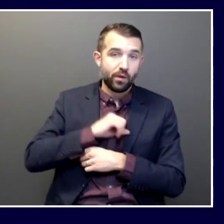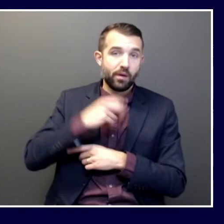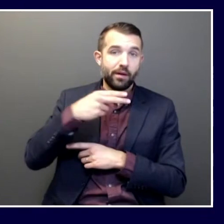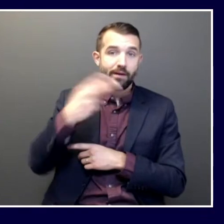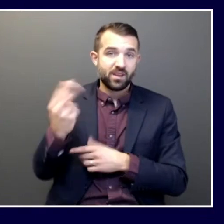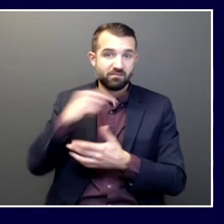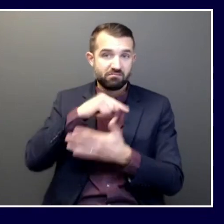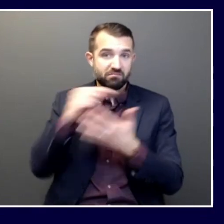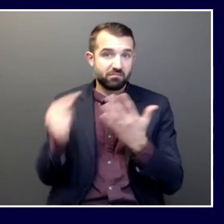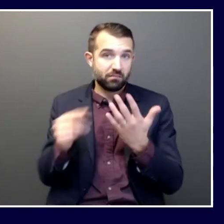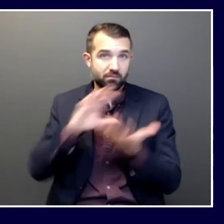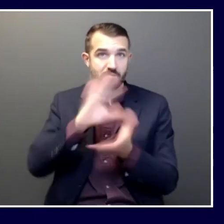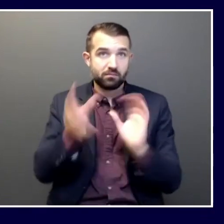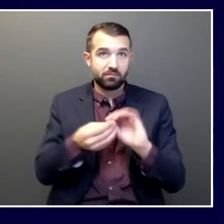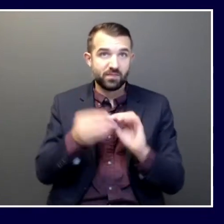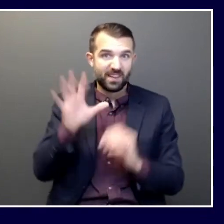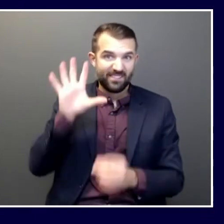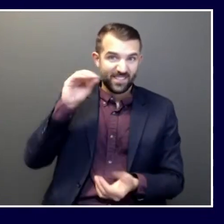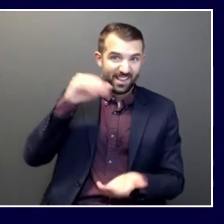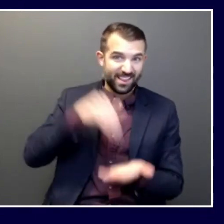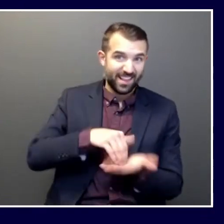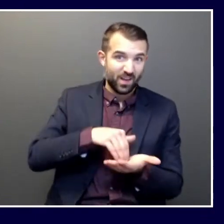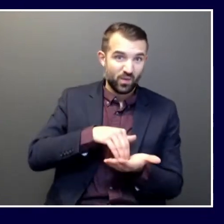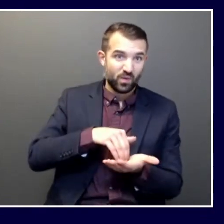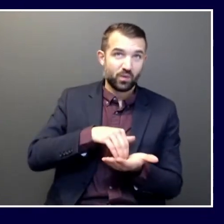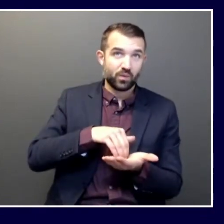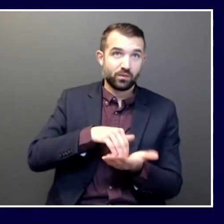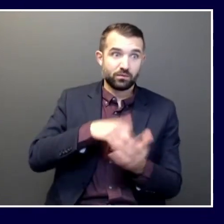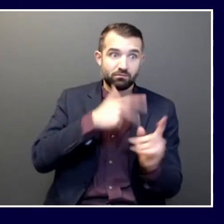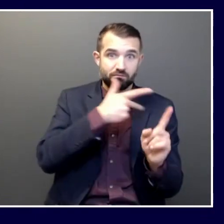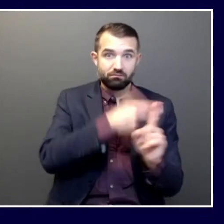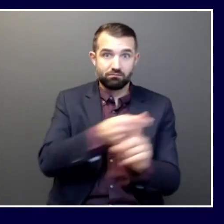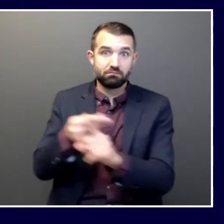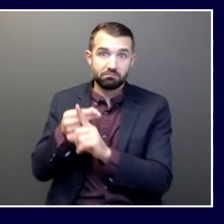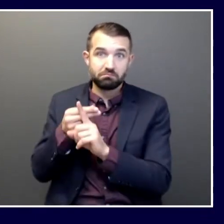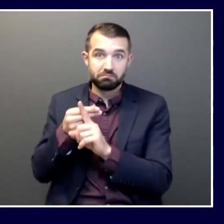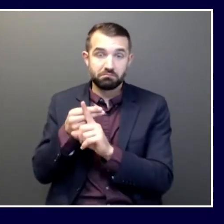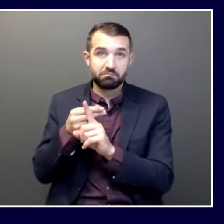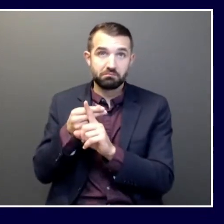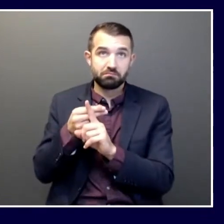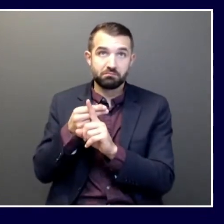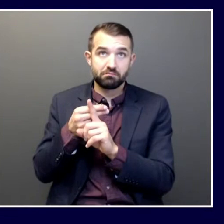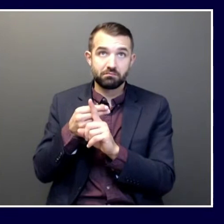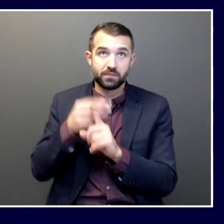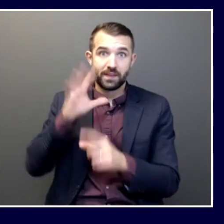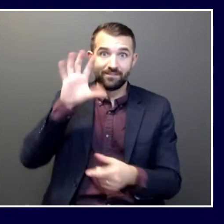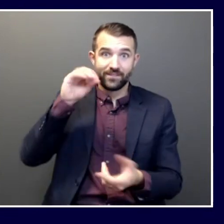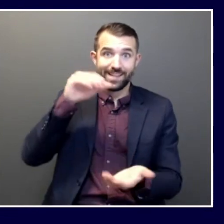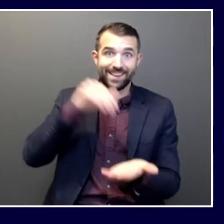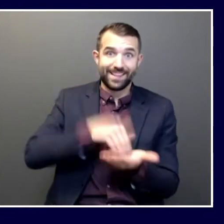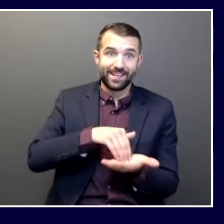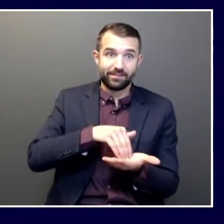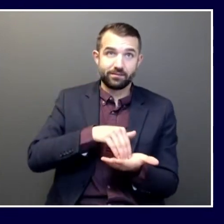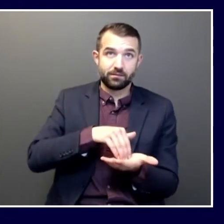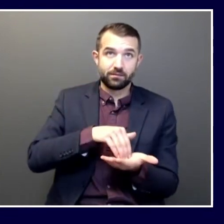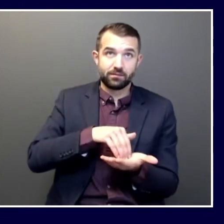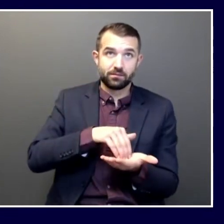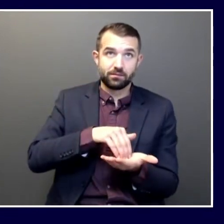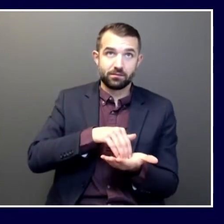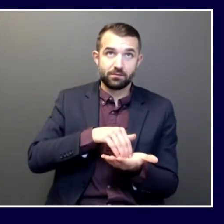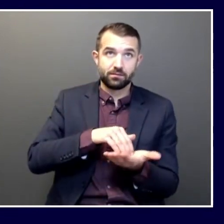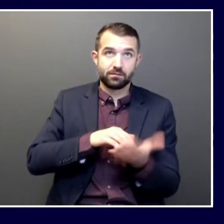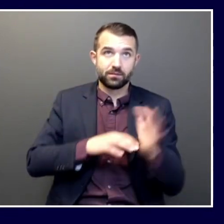doses in what's considered the first shipment over the course of this week. So 50,000 doses, roughly 96,000 kids in that age